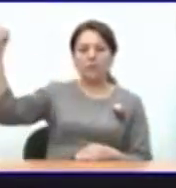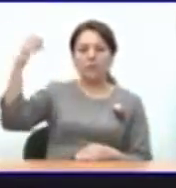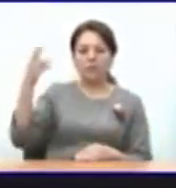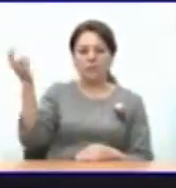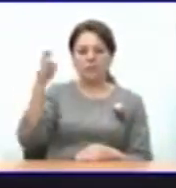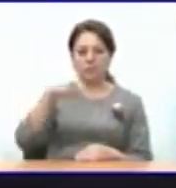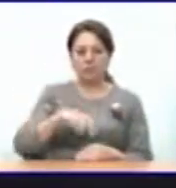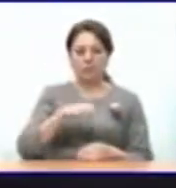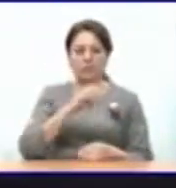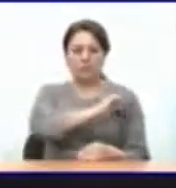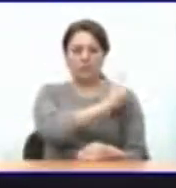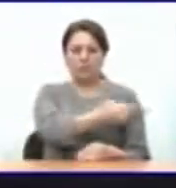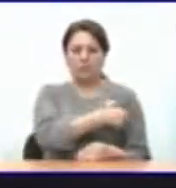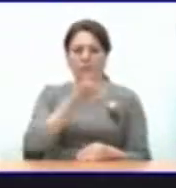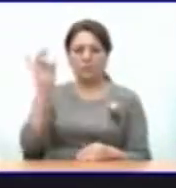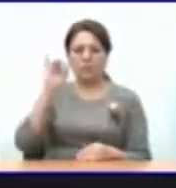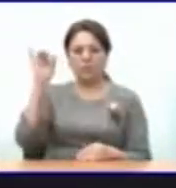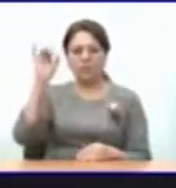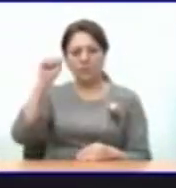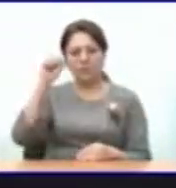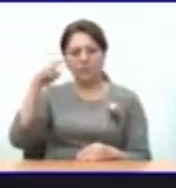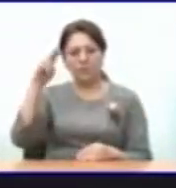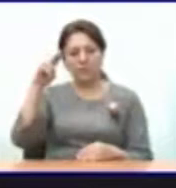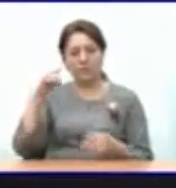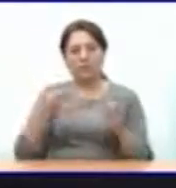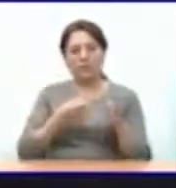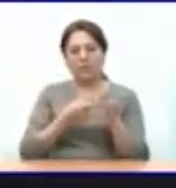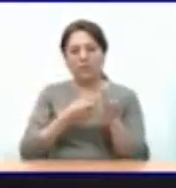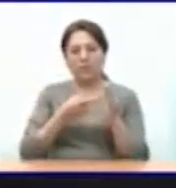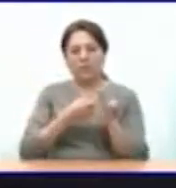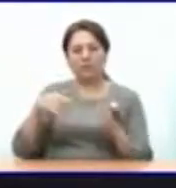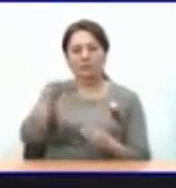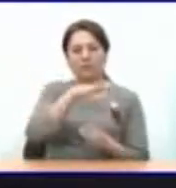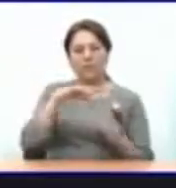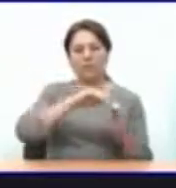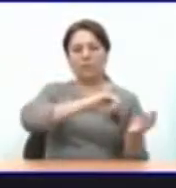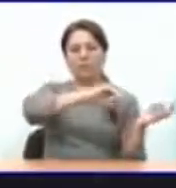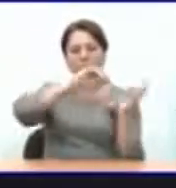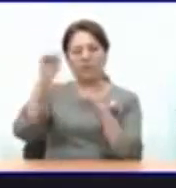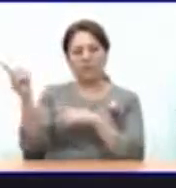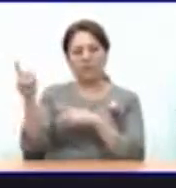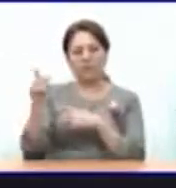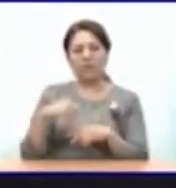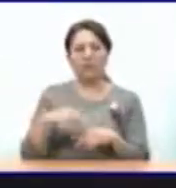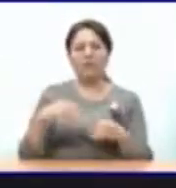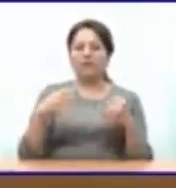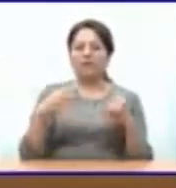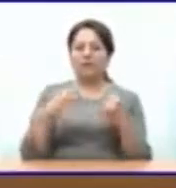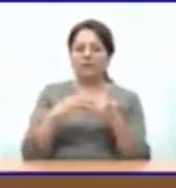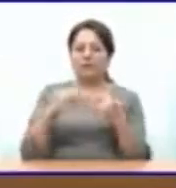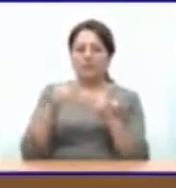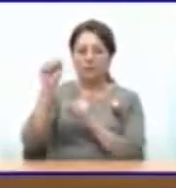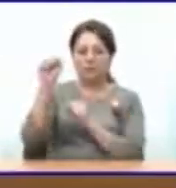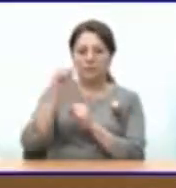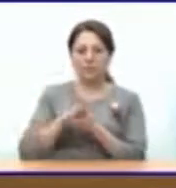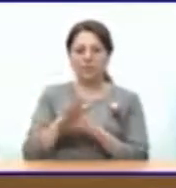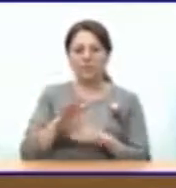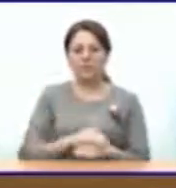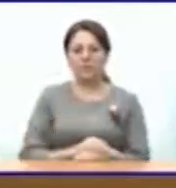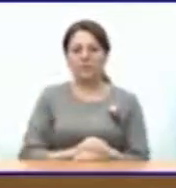radiatsiyani magnit maydoni qaytaradi va yerdagi hayotni ta'minlash uchun himoya qiladi.